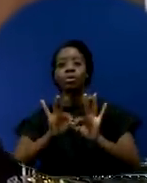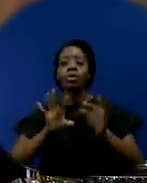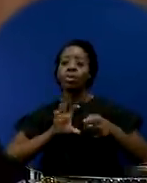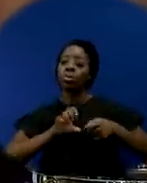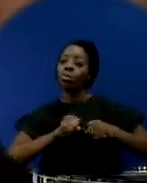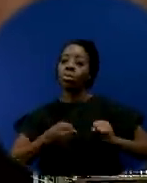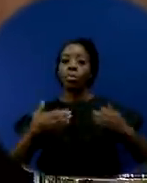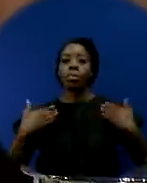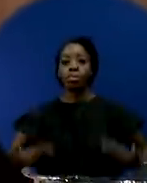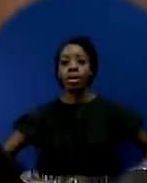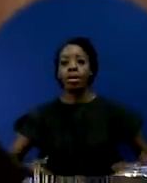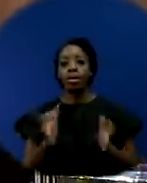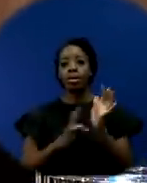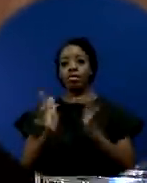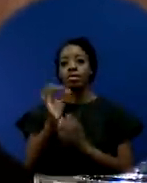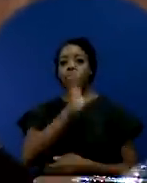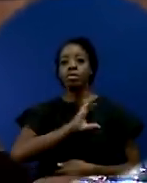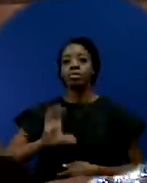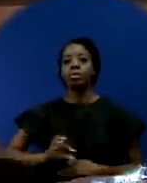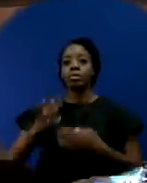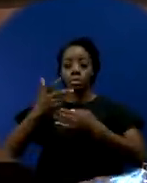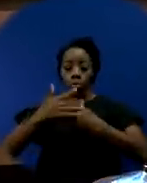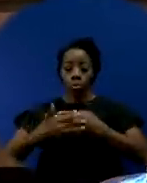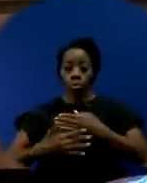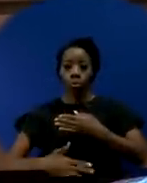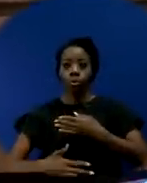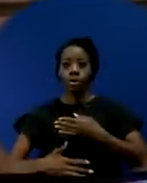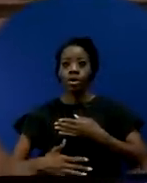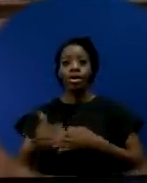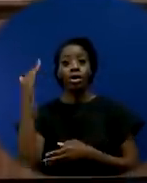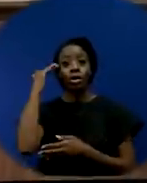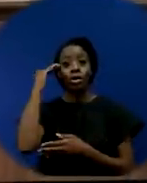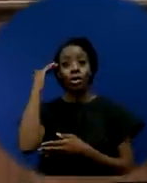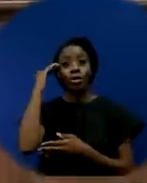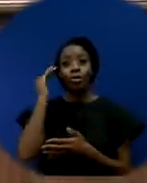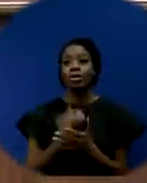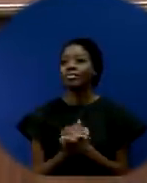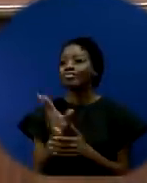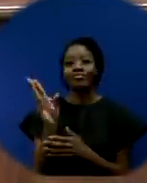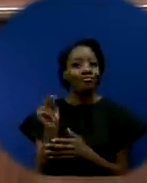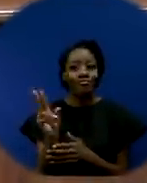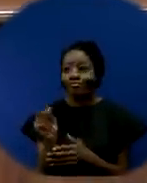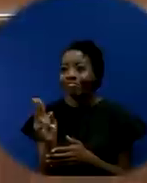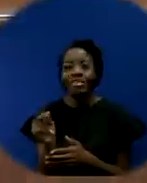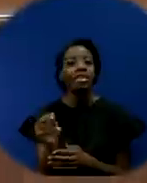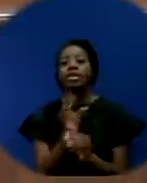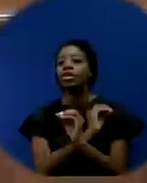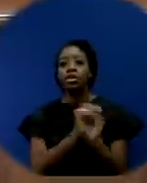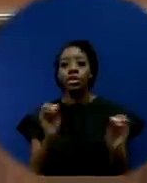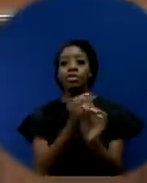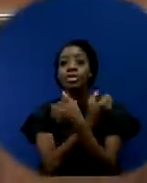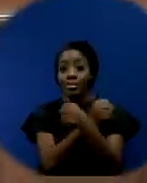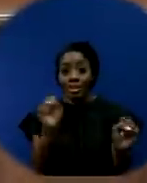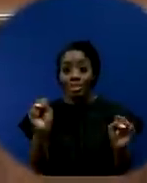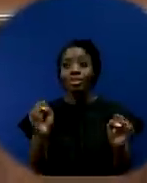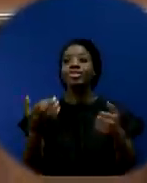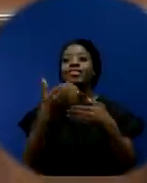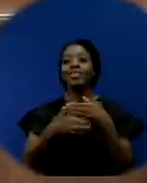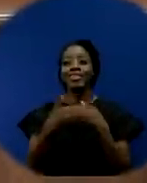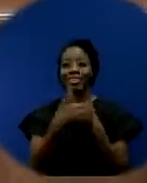Christ and his shed blood. So no, there is no salvation in the bread.